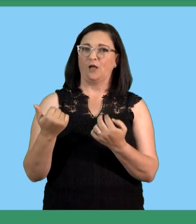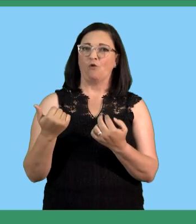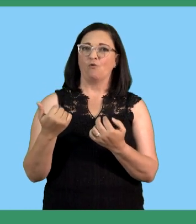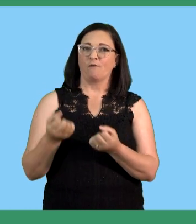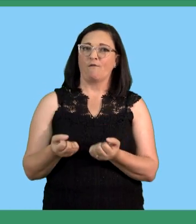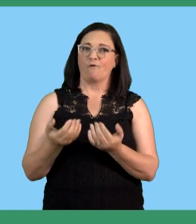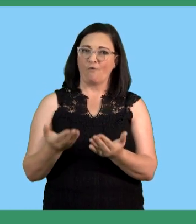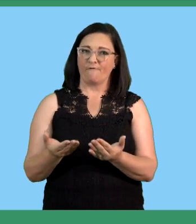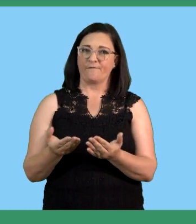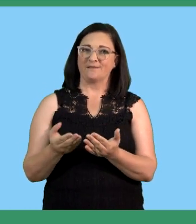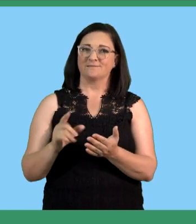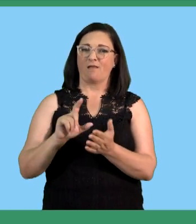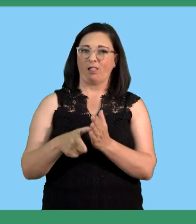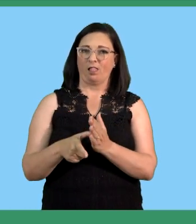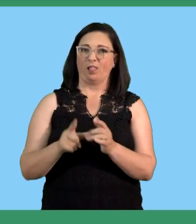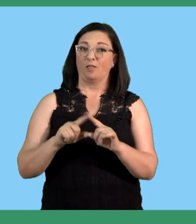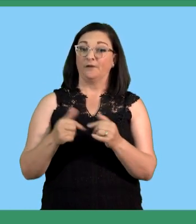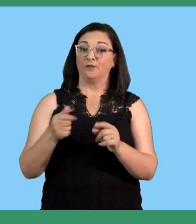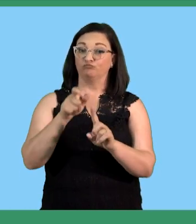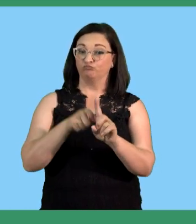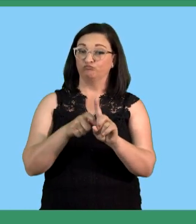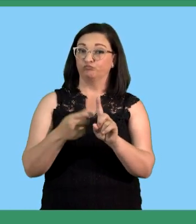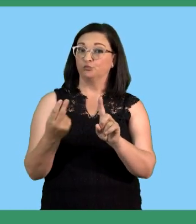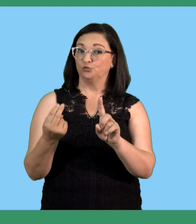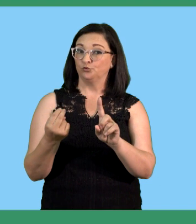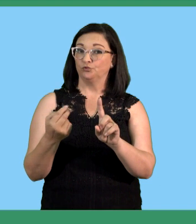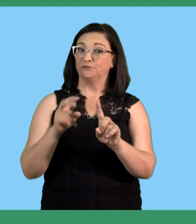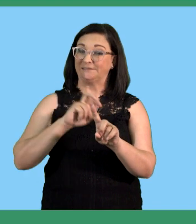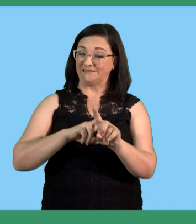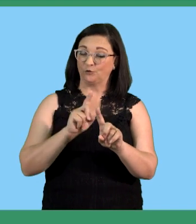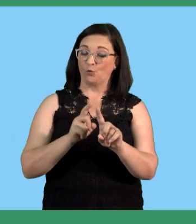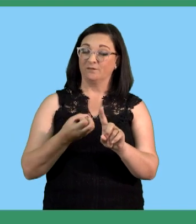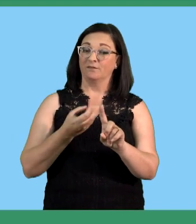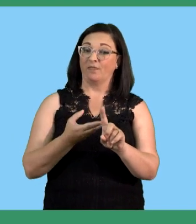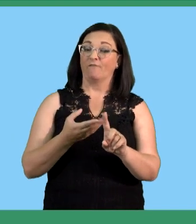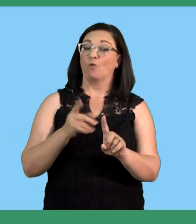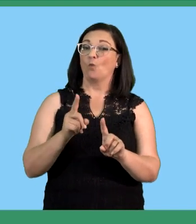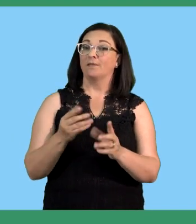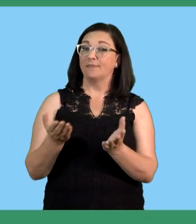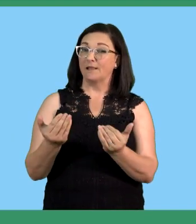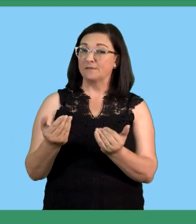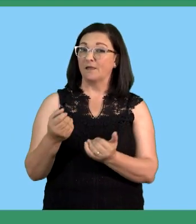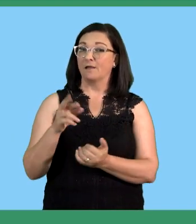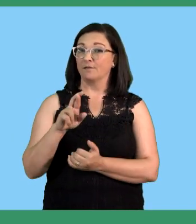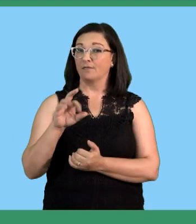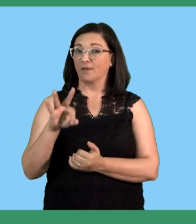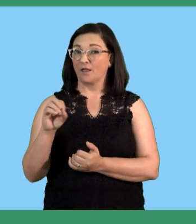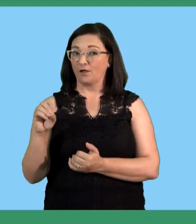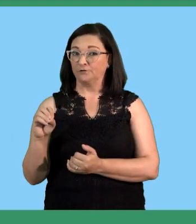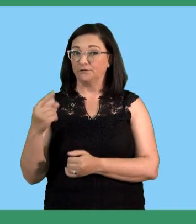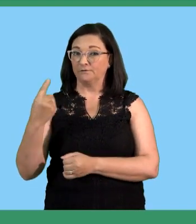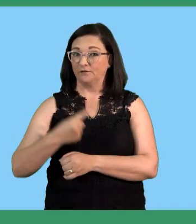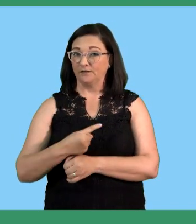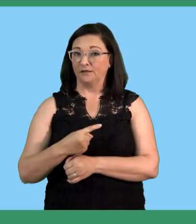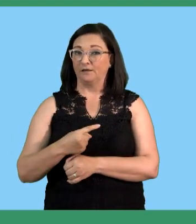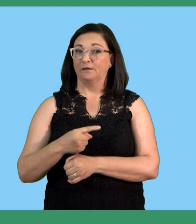employee that they are expected to generate 300 rand per day. So meaning Kimberly is telling the new employees what